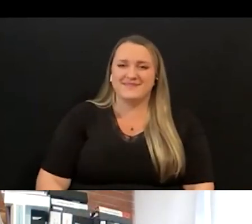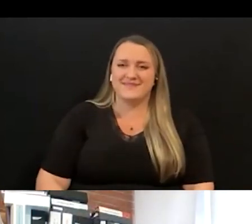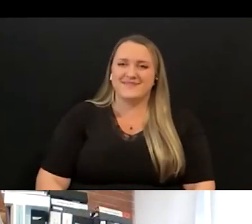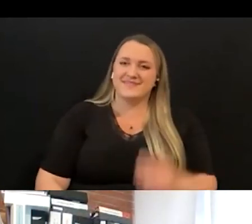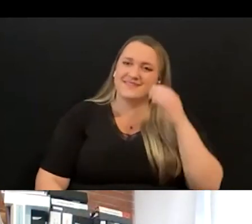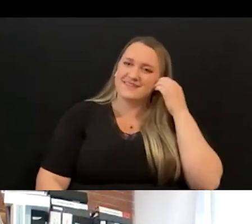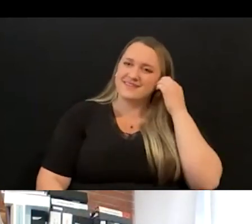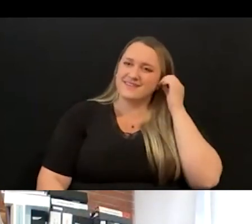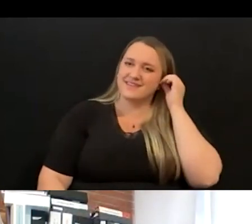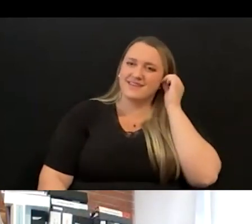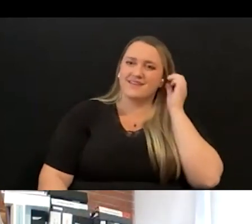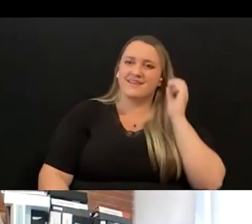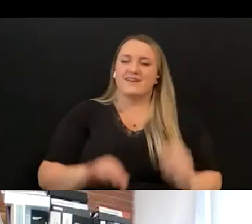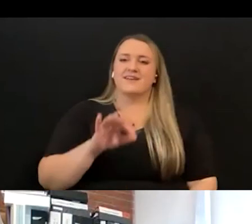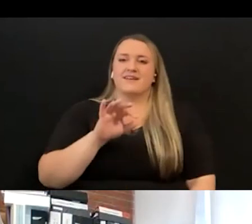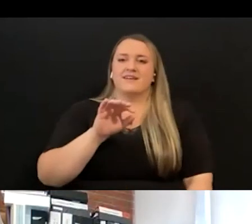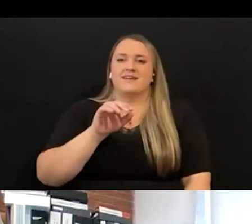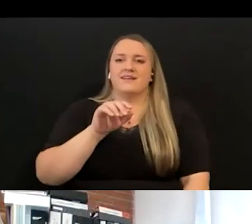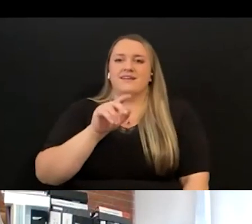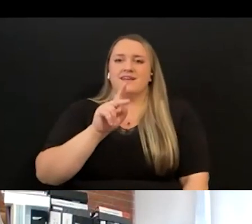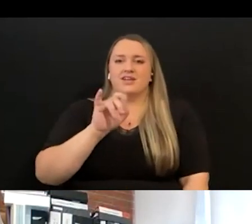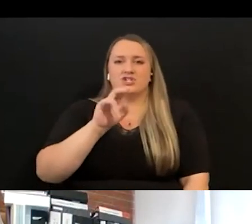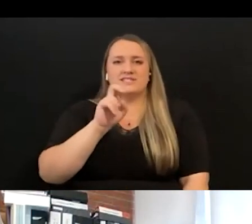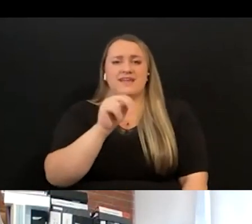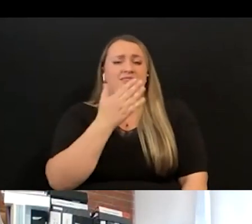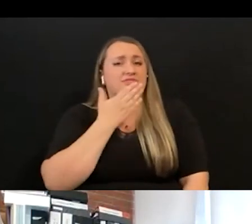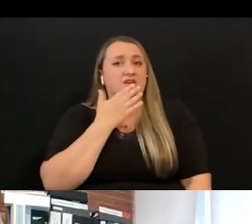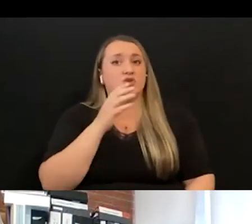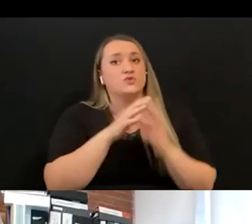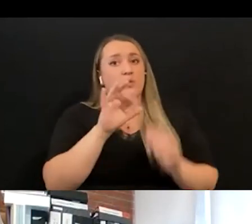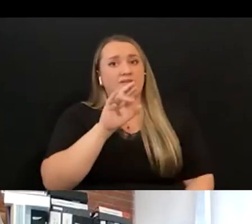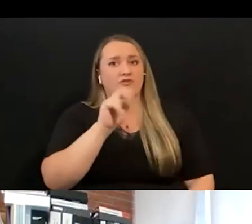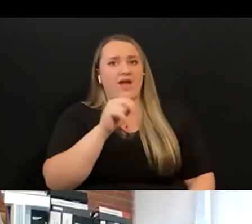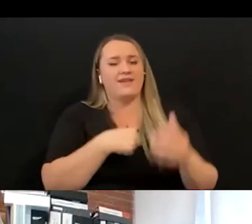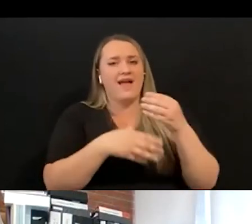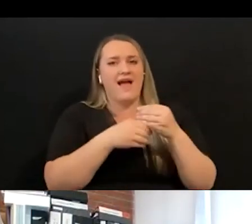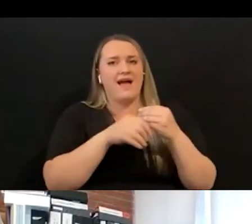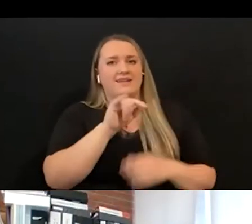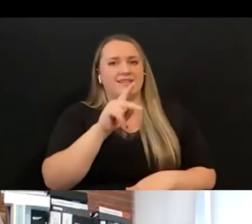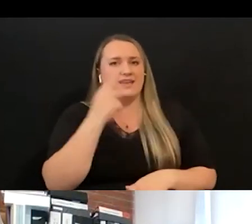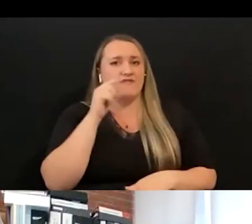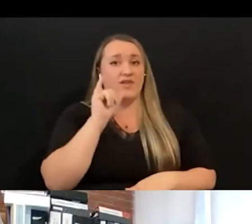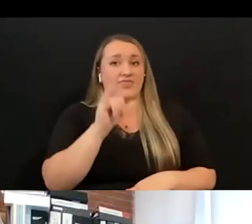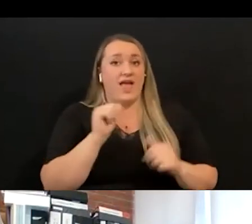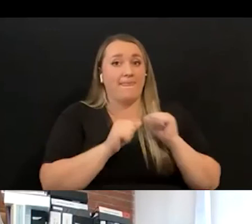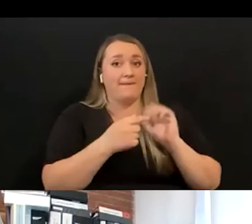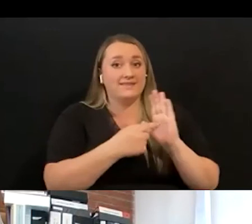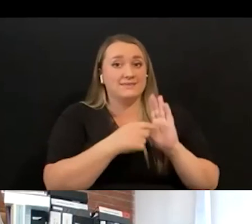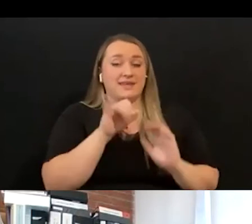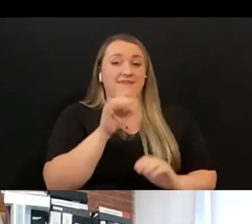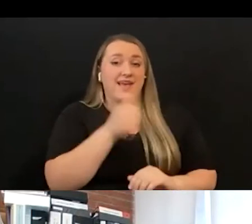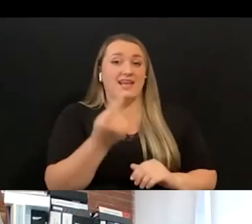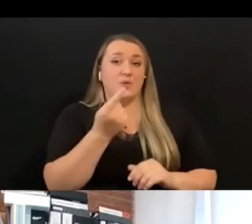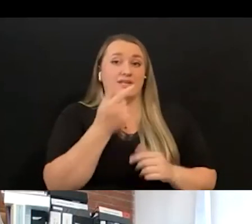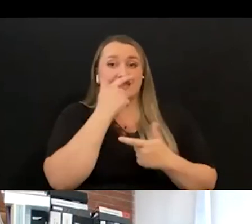Okay, thanks so much, Fran. I just put a link to the Exhibit Envoy space for that exhibit if anyone is interested in renting it or